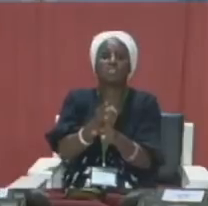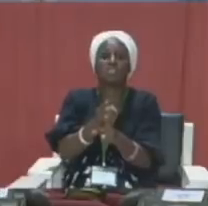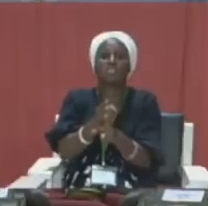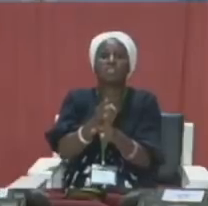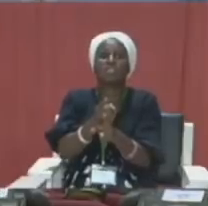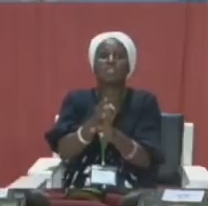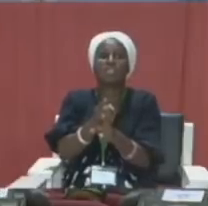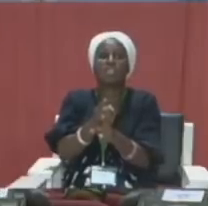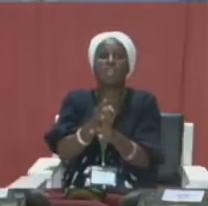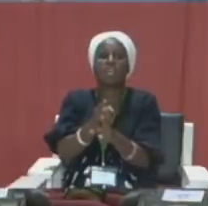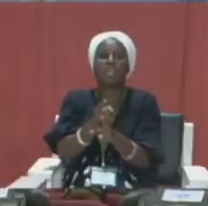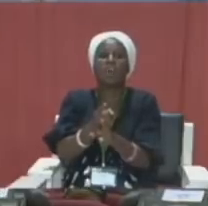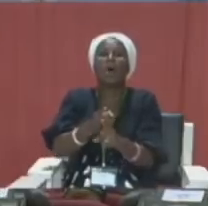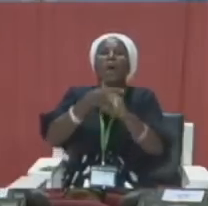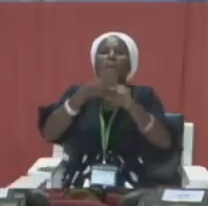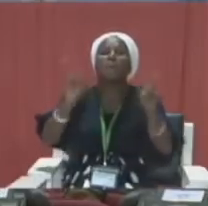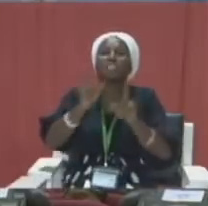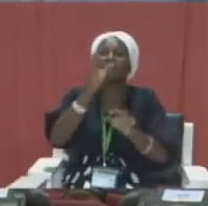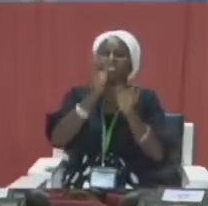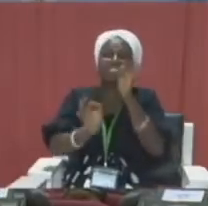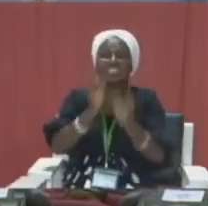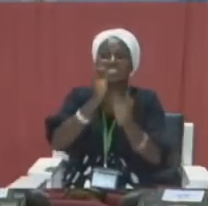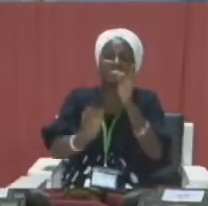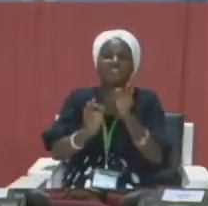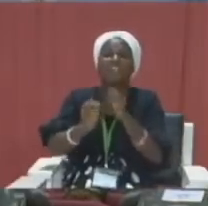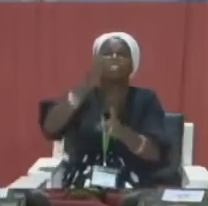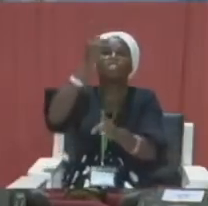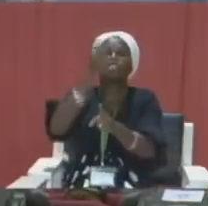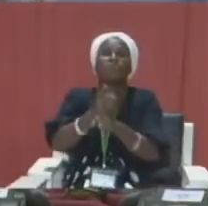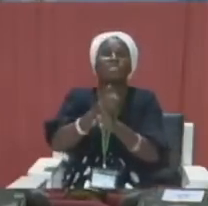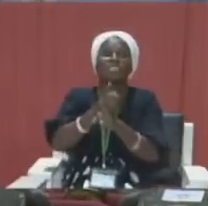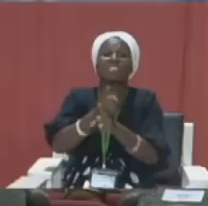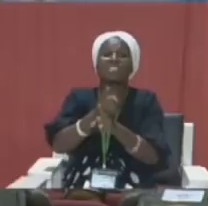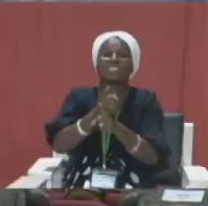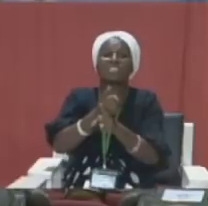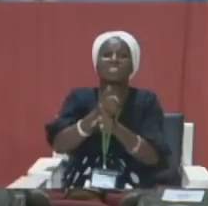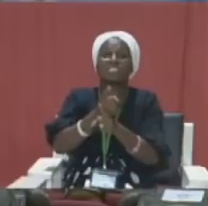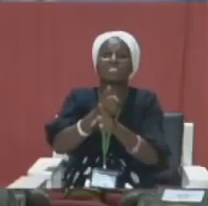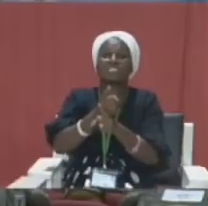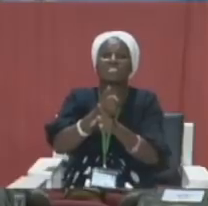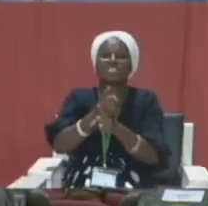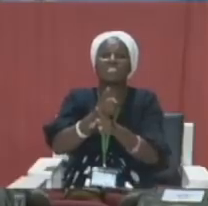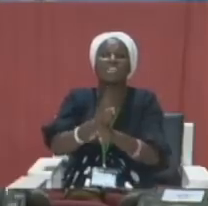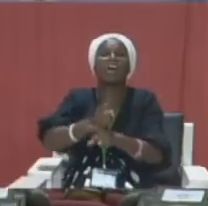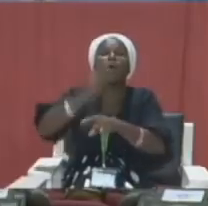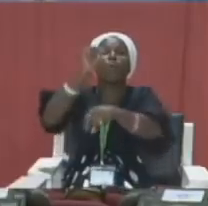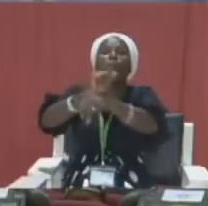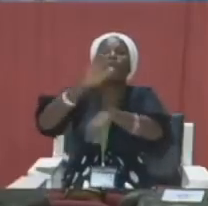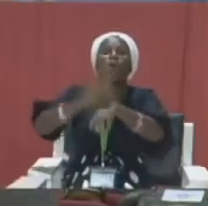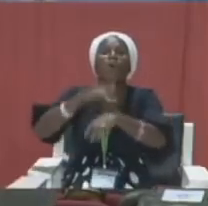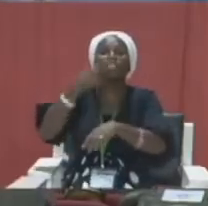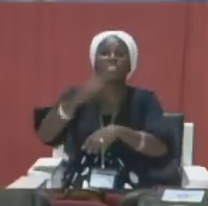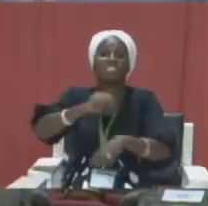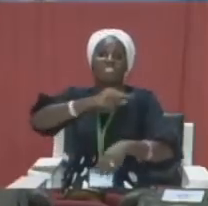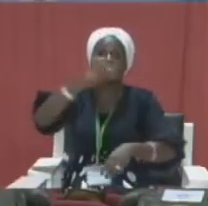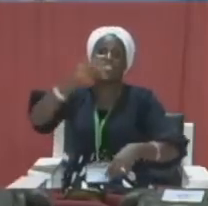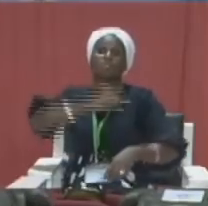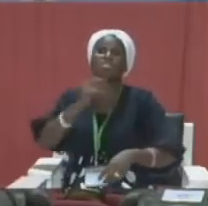But if justice takes effect upon the guilty, he will be